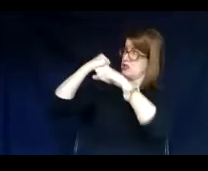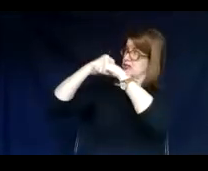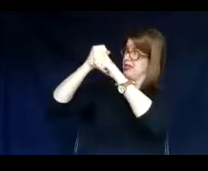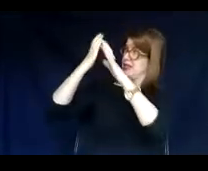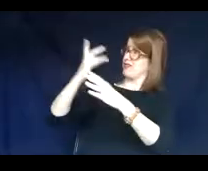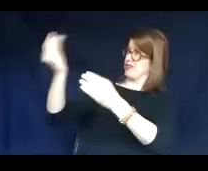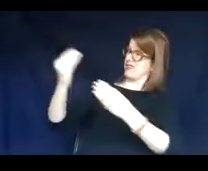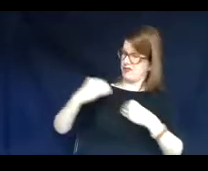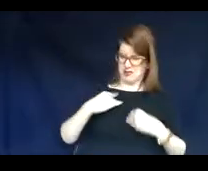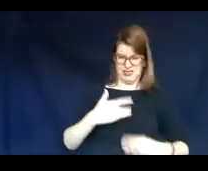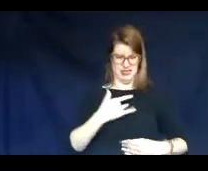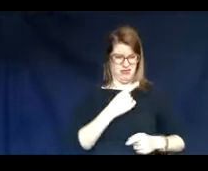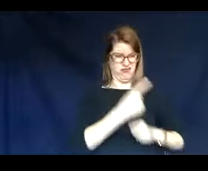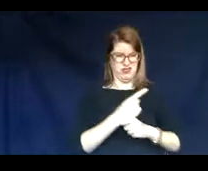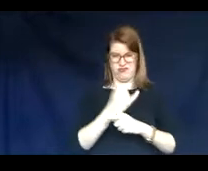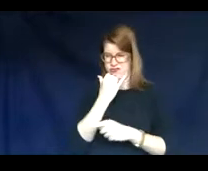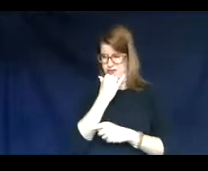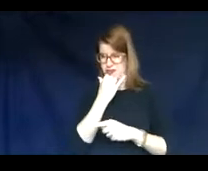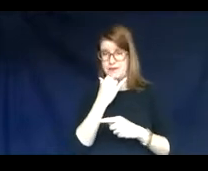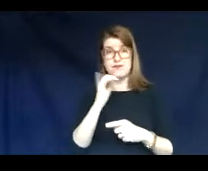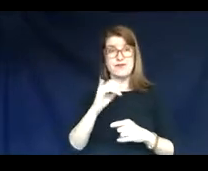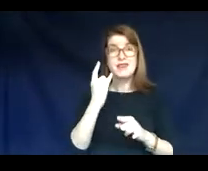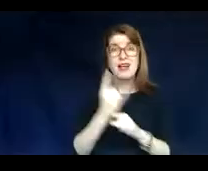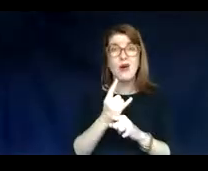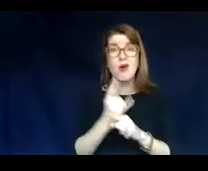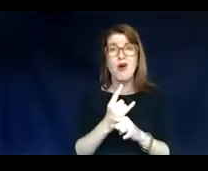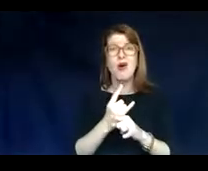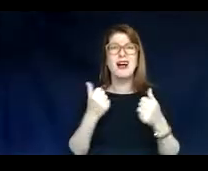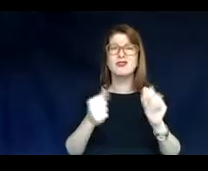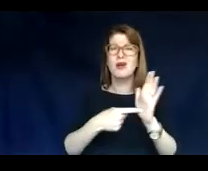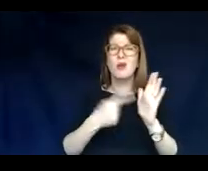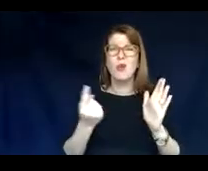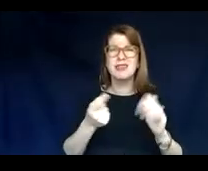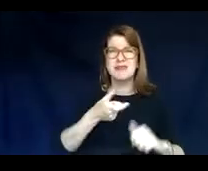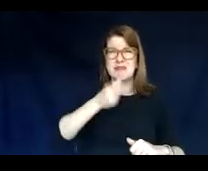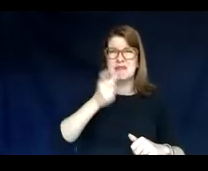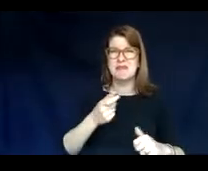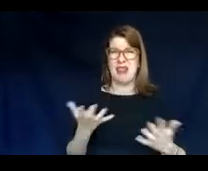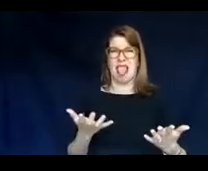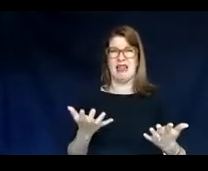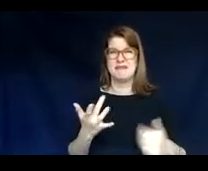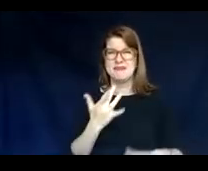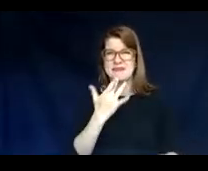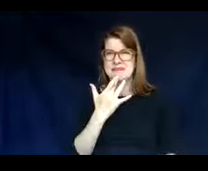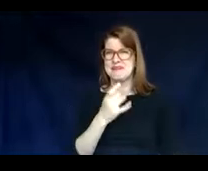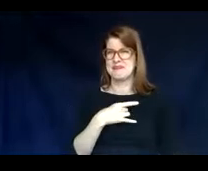wrong. So the alcohol, I tried it one time. Damn, that's nasty stuff.